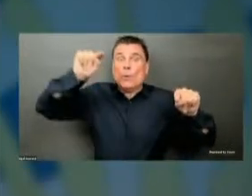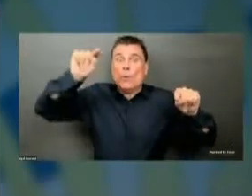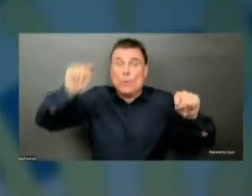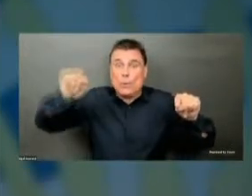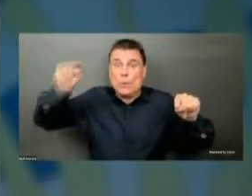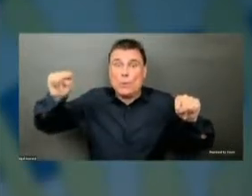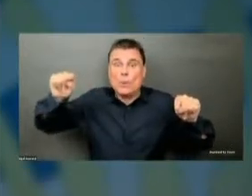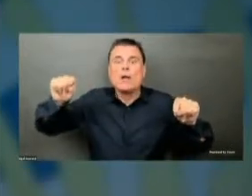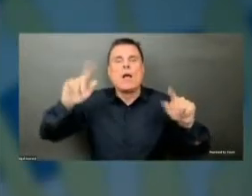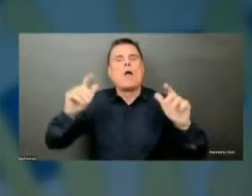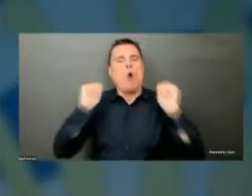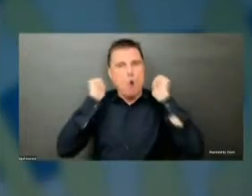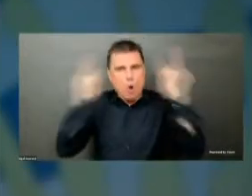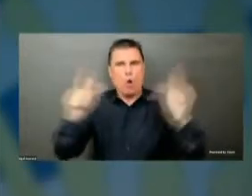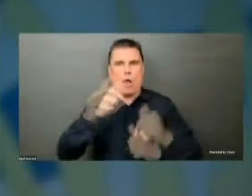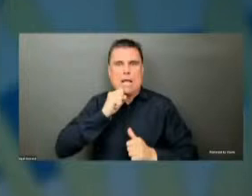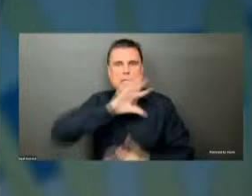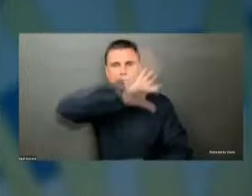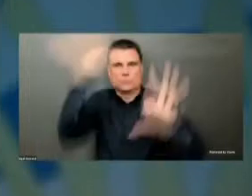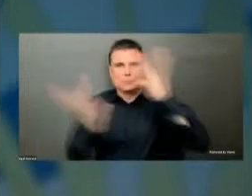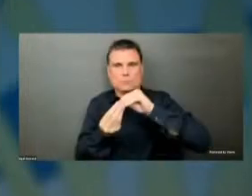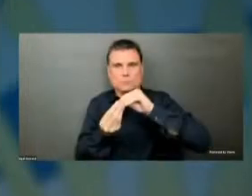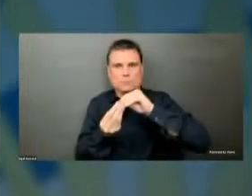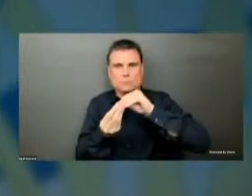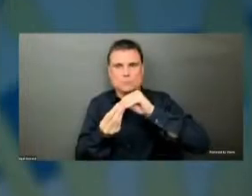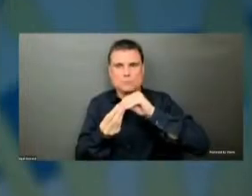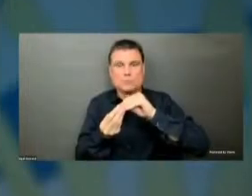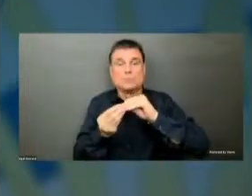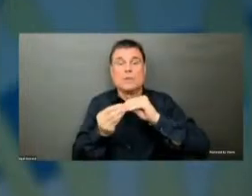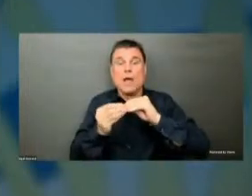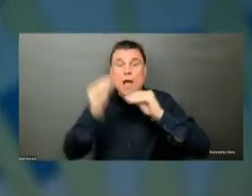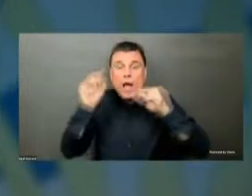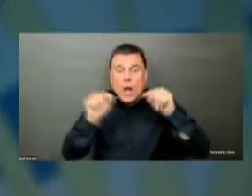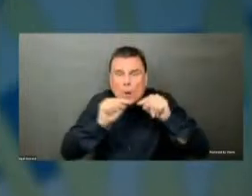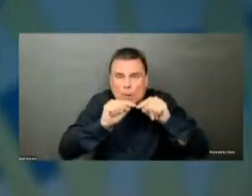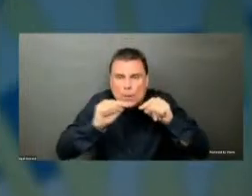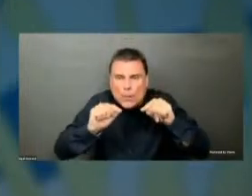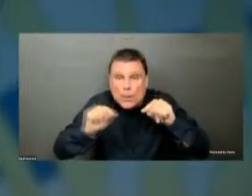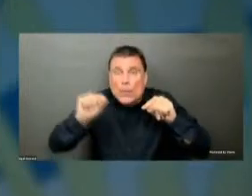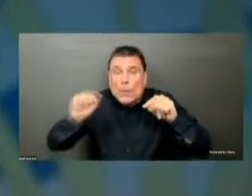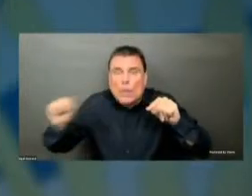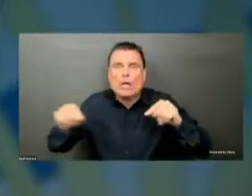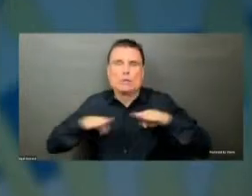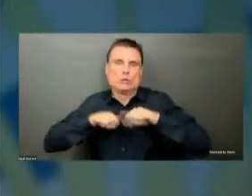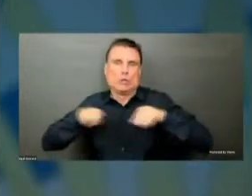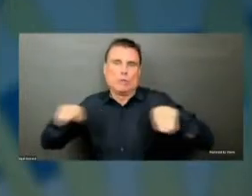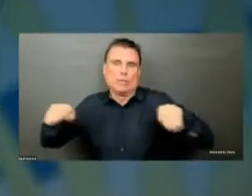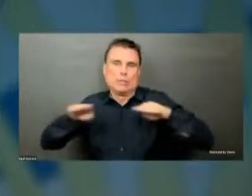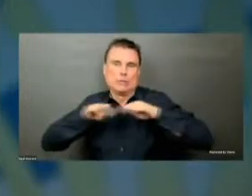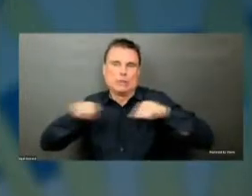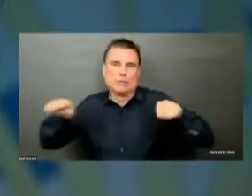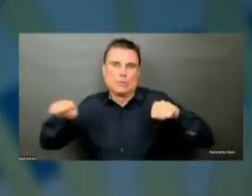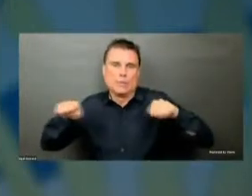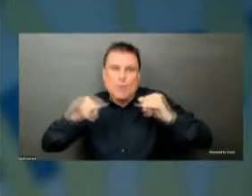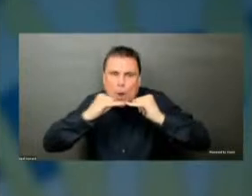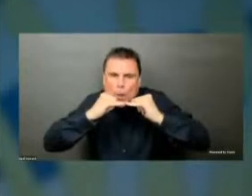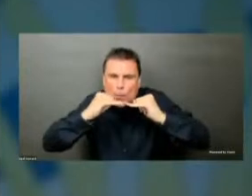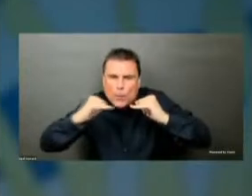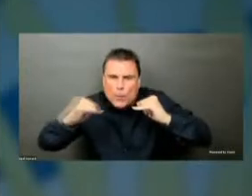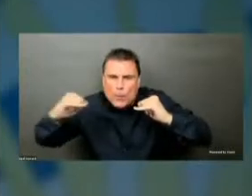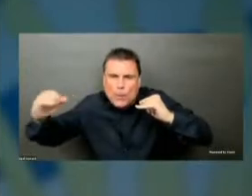are underrepresented, still less than 10% of our cases overall, and we see a